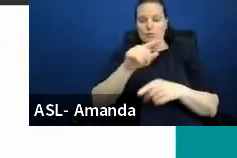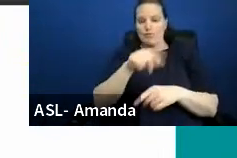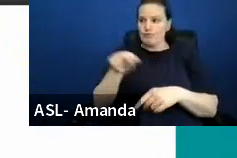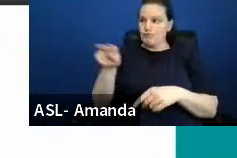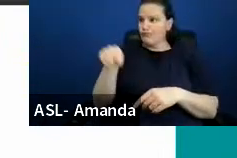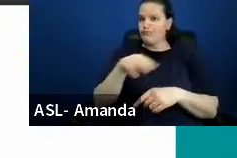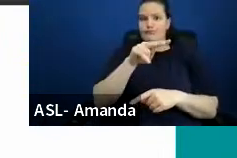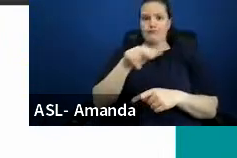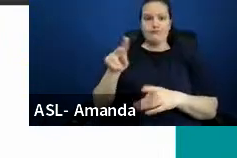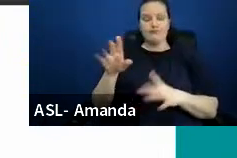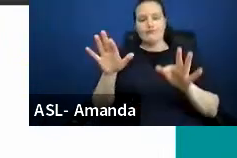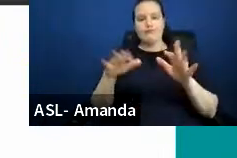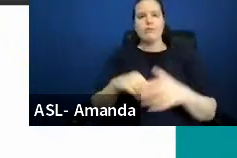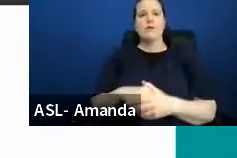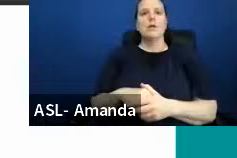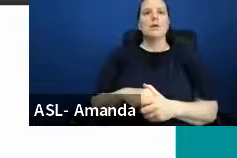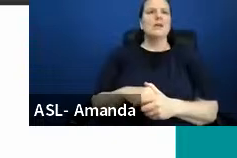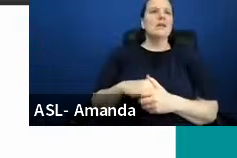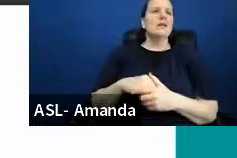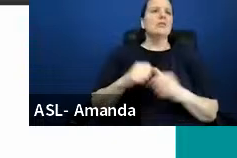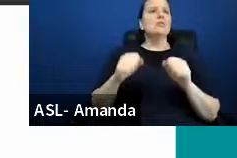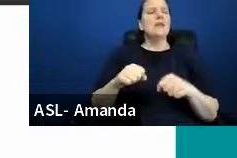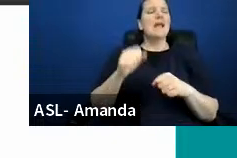people speaking, but may not see them.